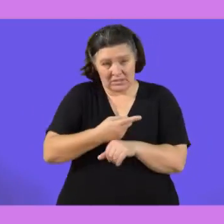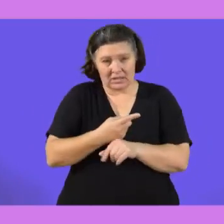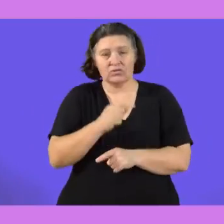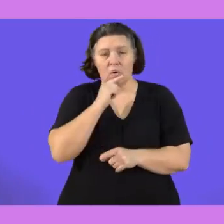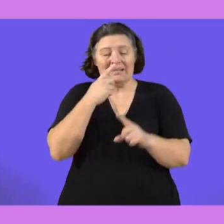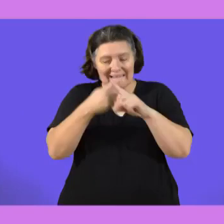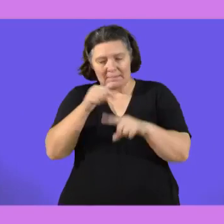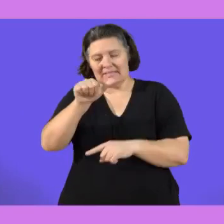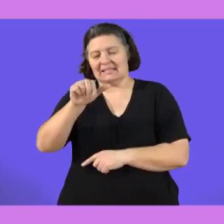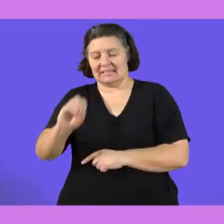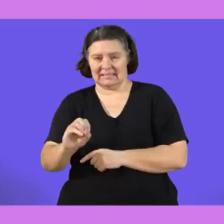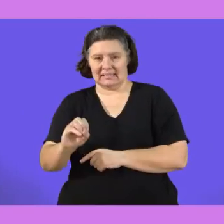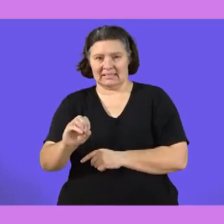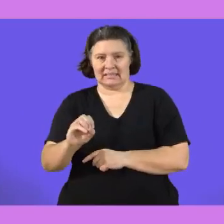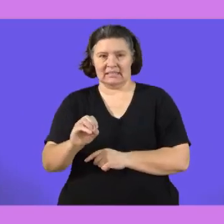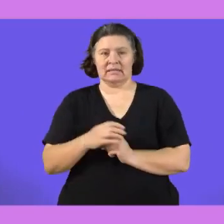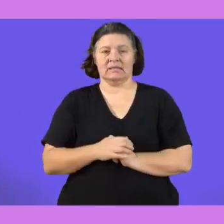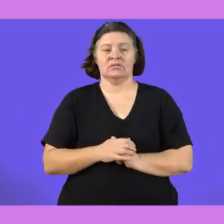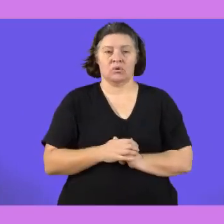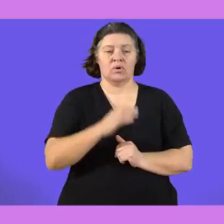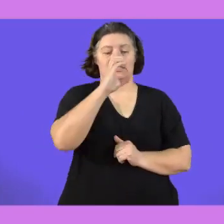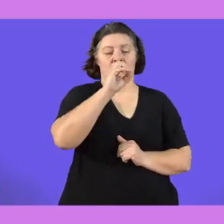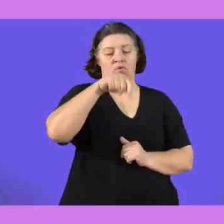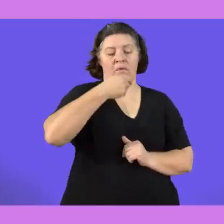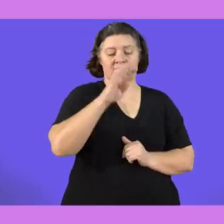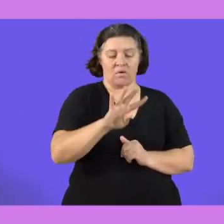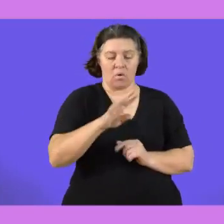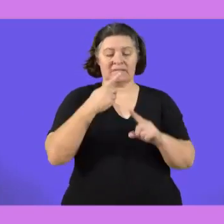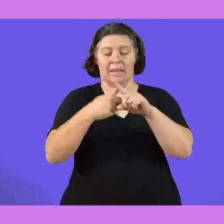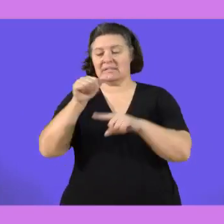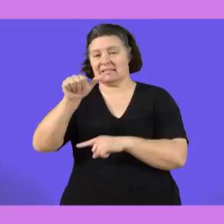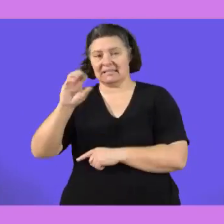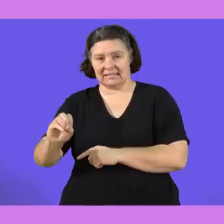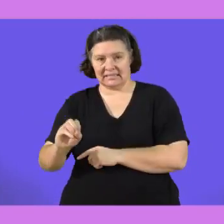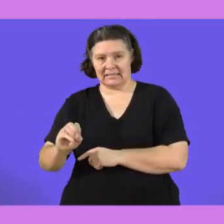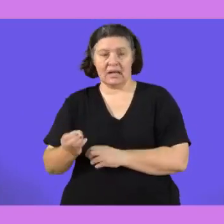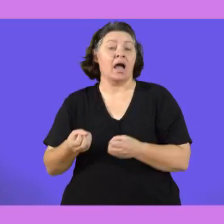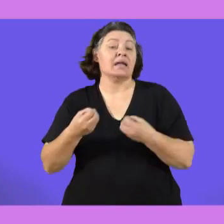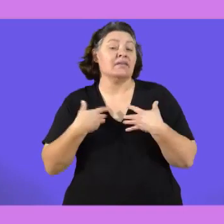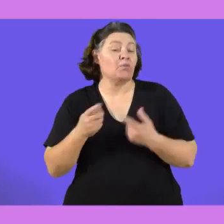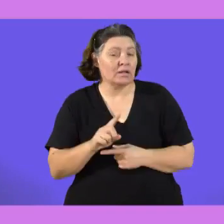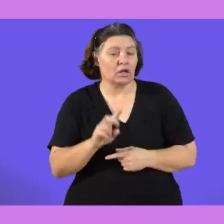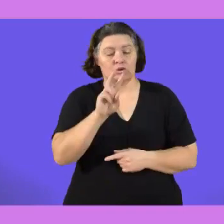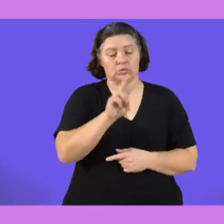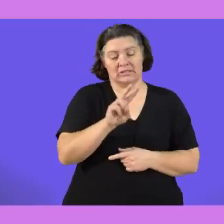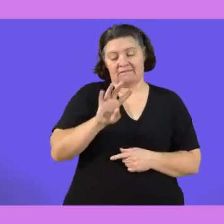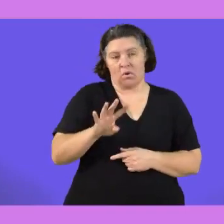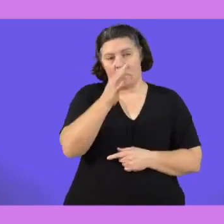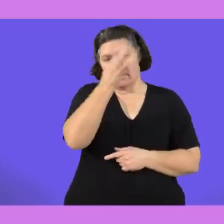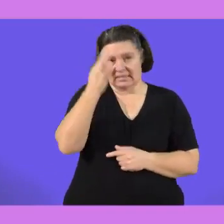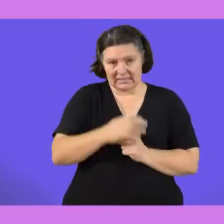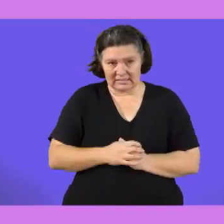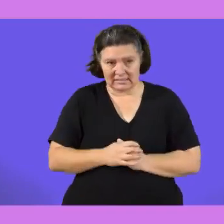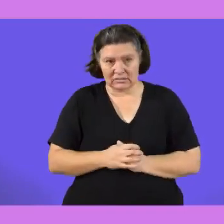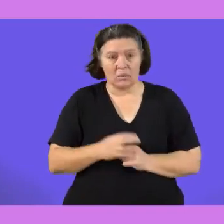60 as well. So I say 0,4 multiply by 60, and that will give me 24 minutes. So therefore,